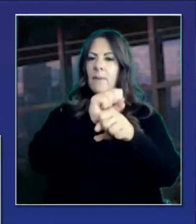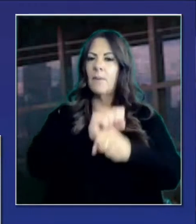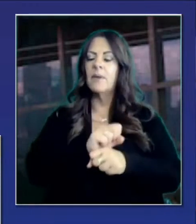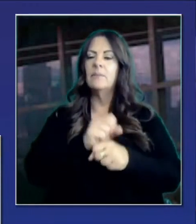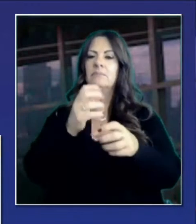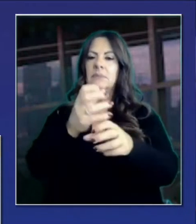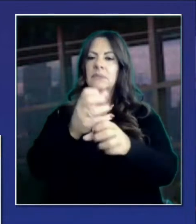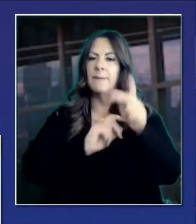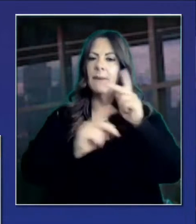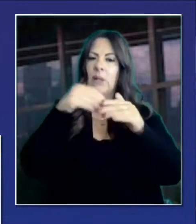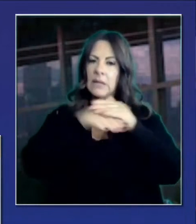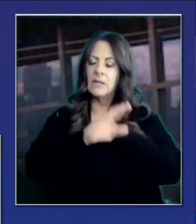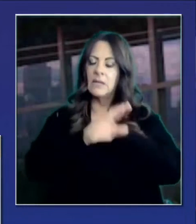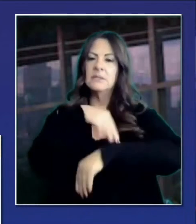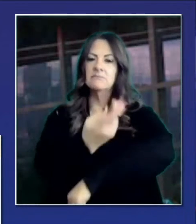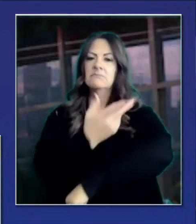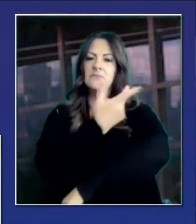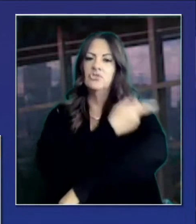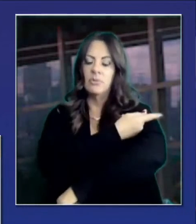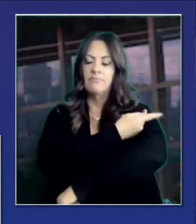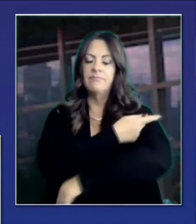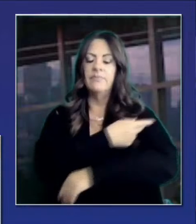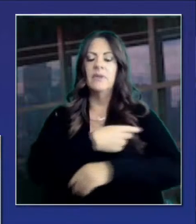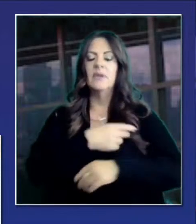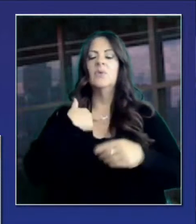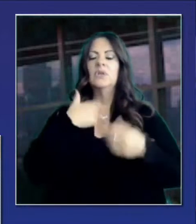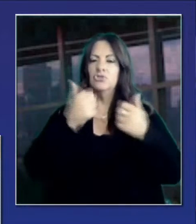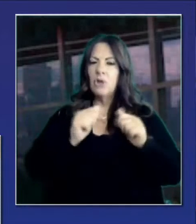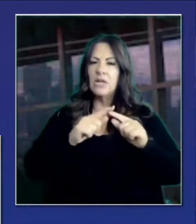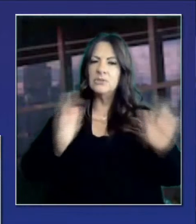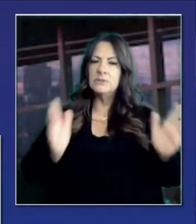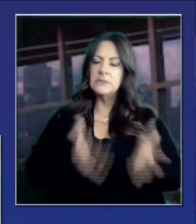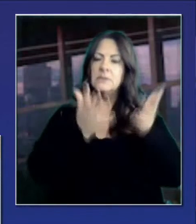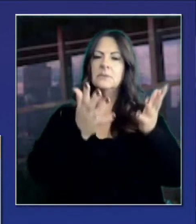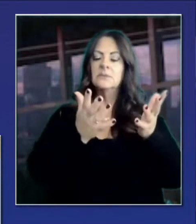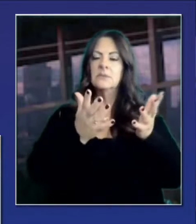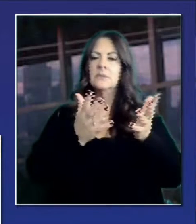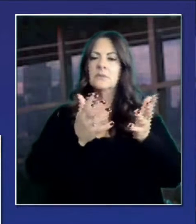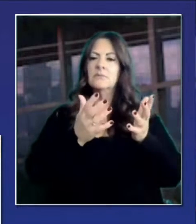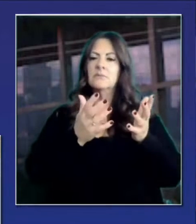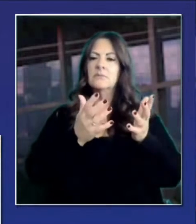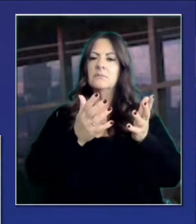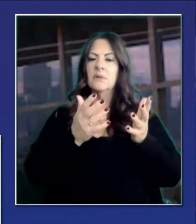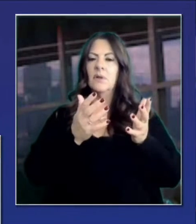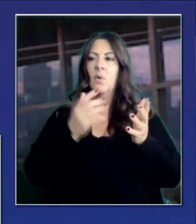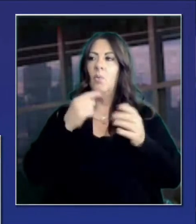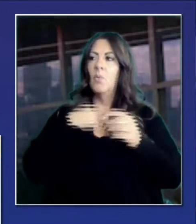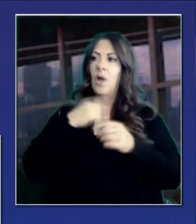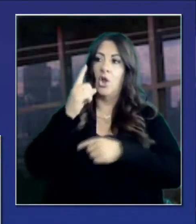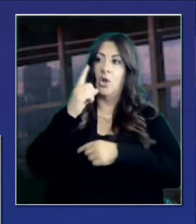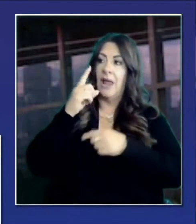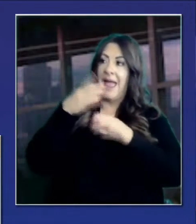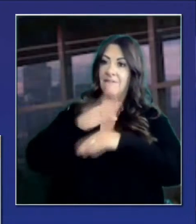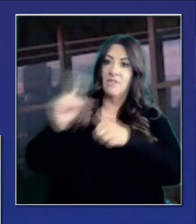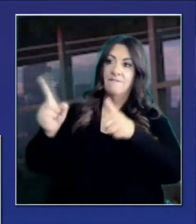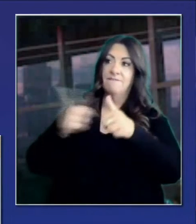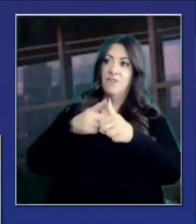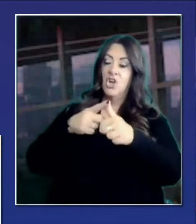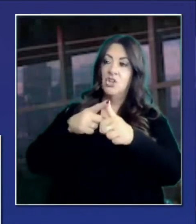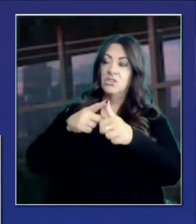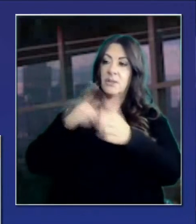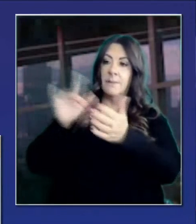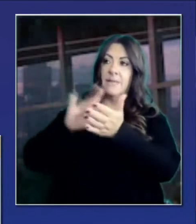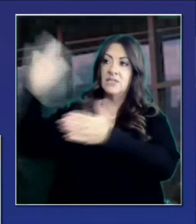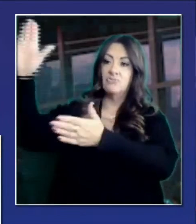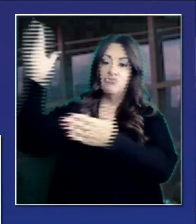data lake. So what we want to do is just push the envelope on getting these first doses out based on a conservative approach, which is in